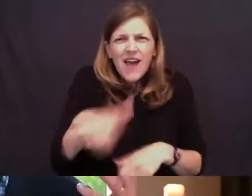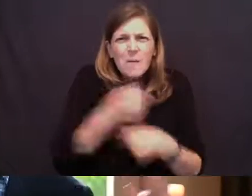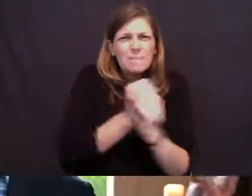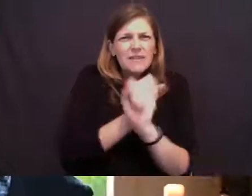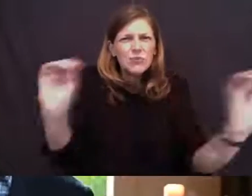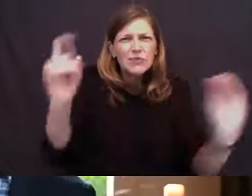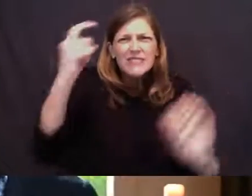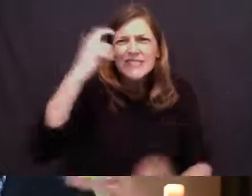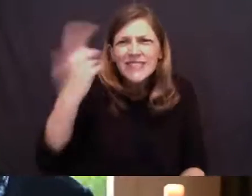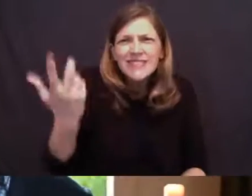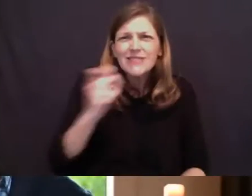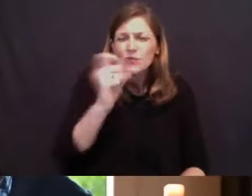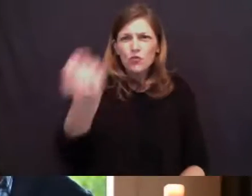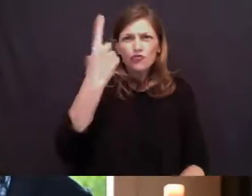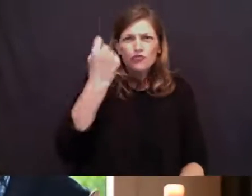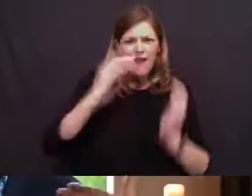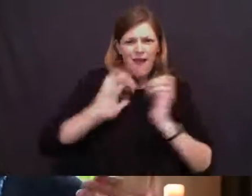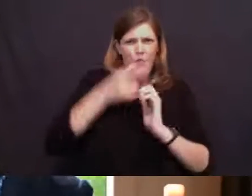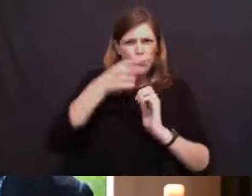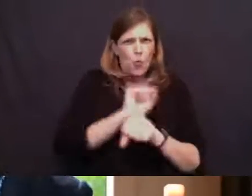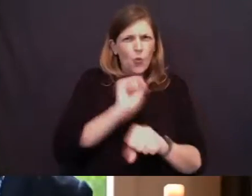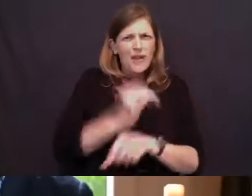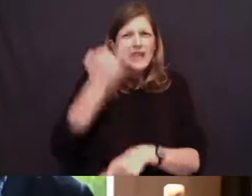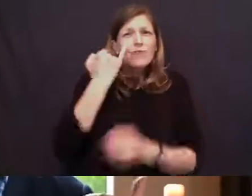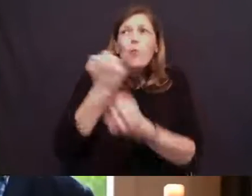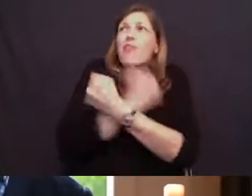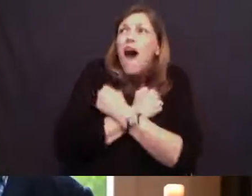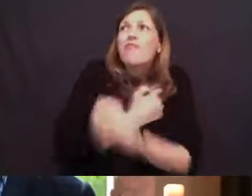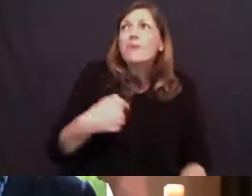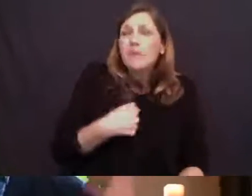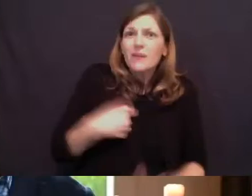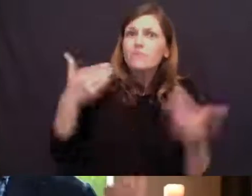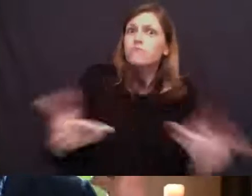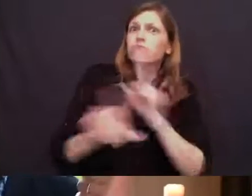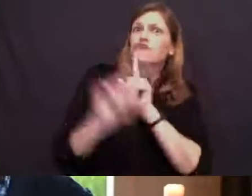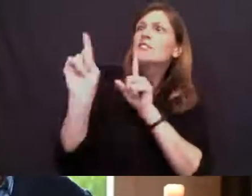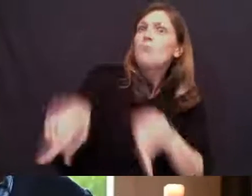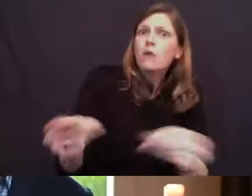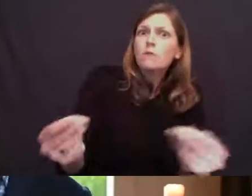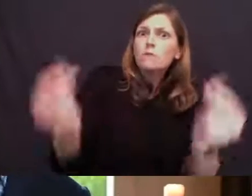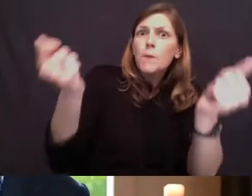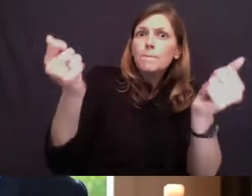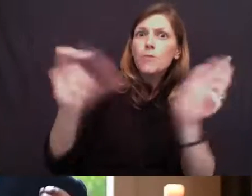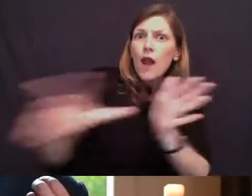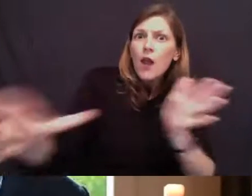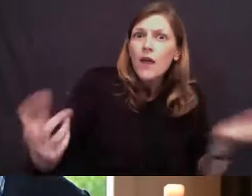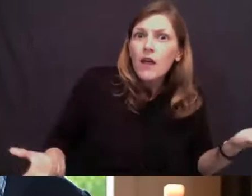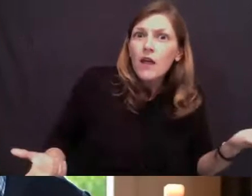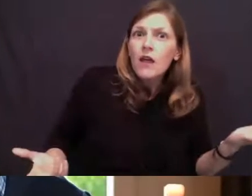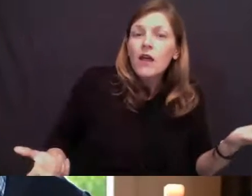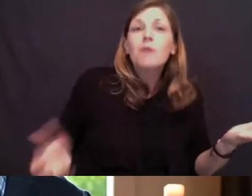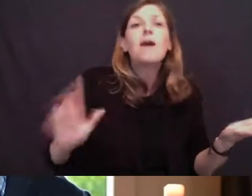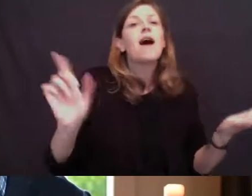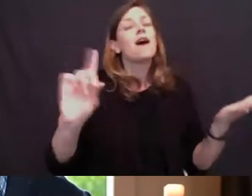don't understand how you're working here. If you love me, wouldn't you respond right away? But don't